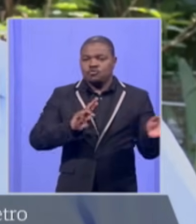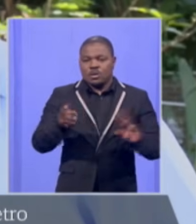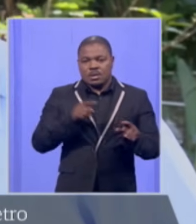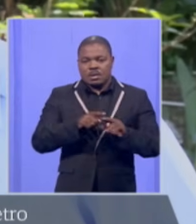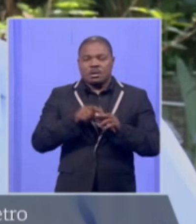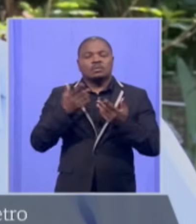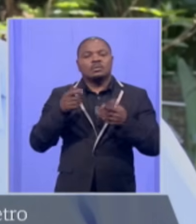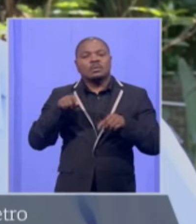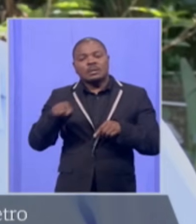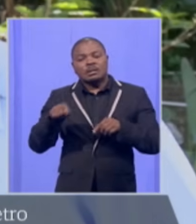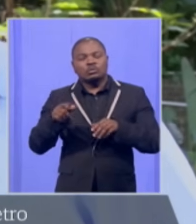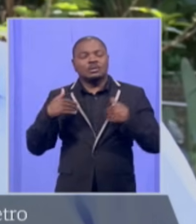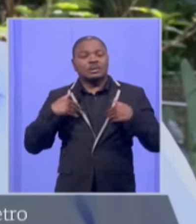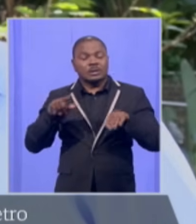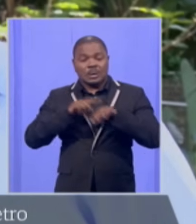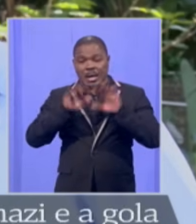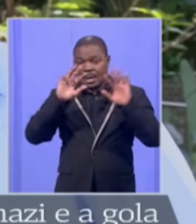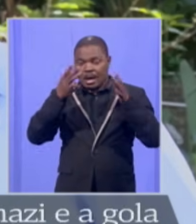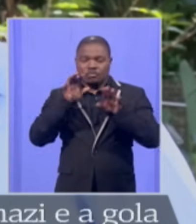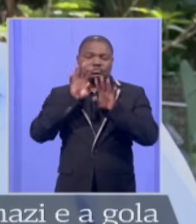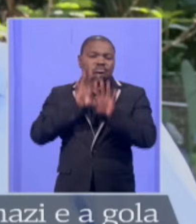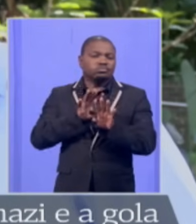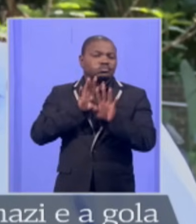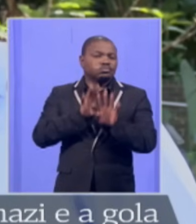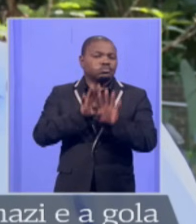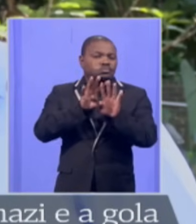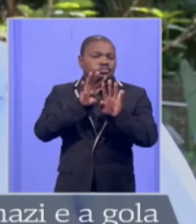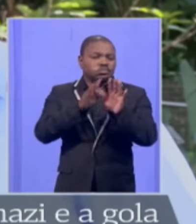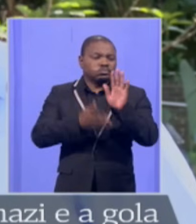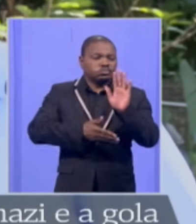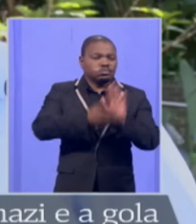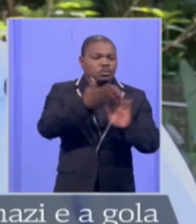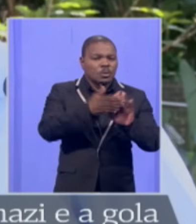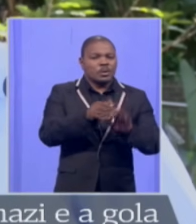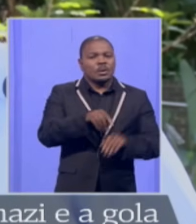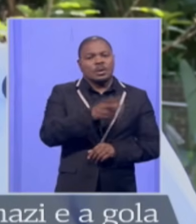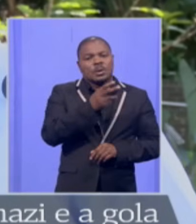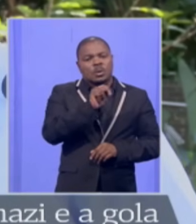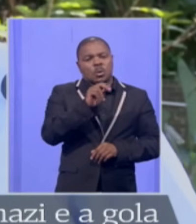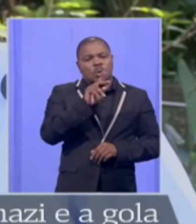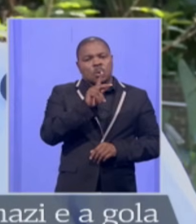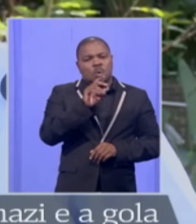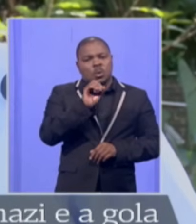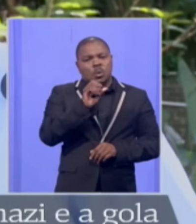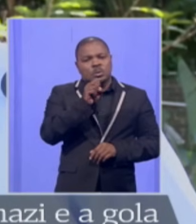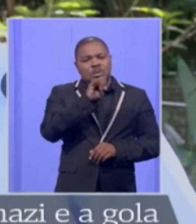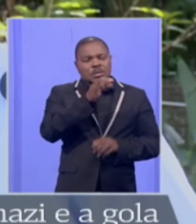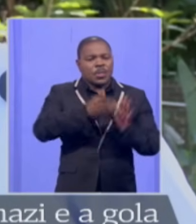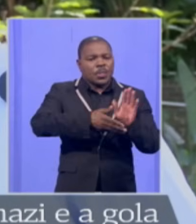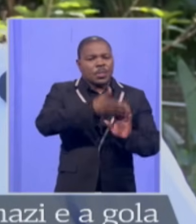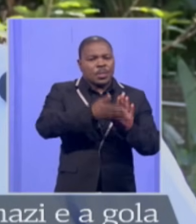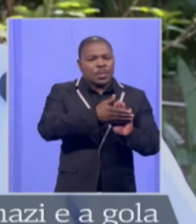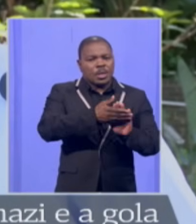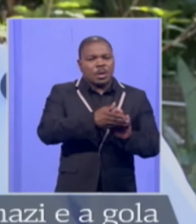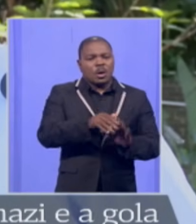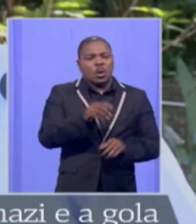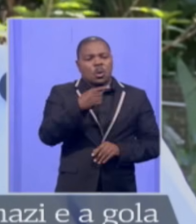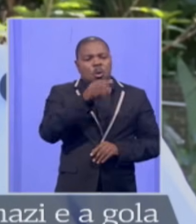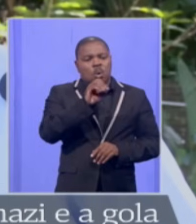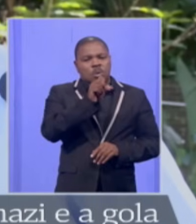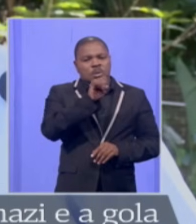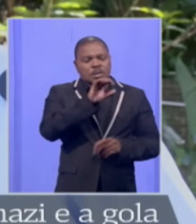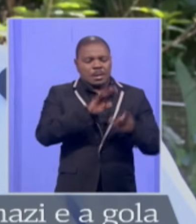at Kedis Fountain 9 o'clock to join Johannescosi, proceed up on Johannescosi,